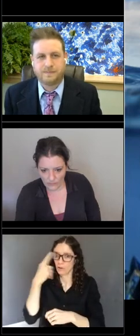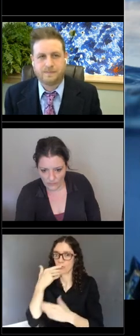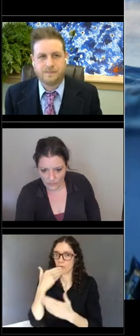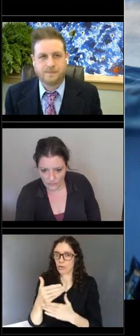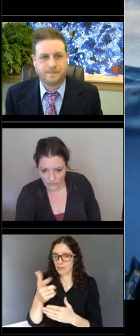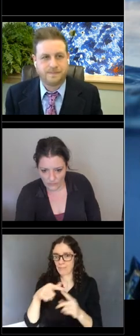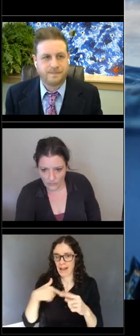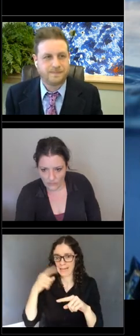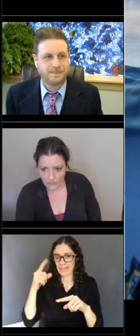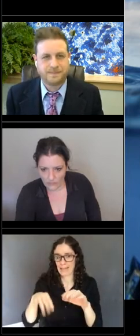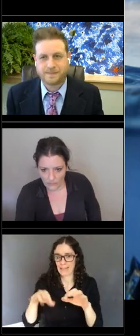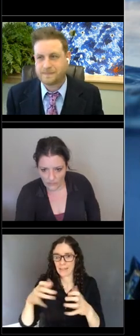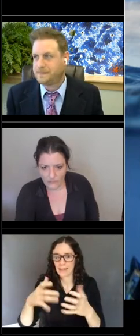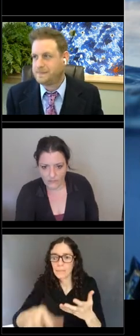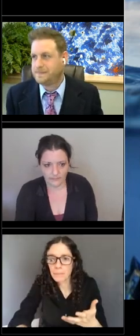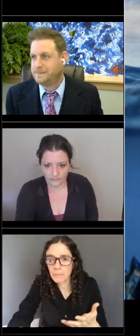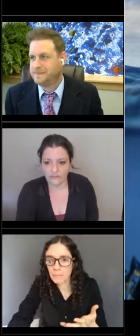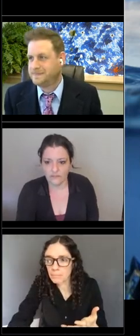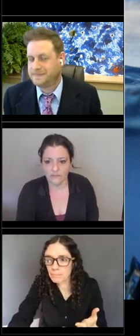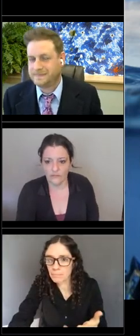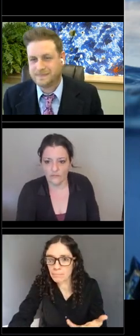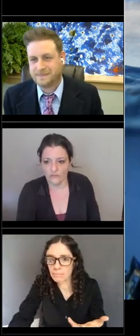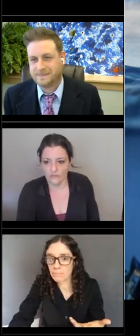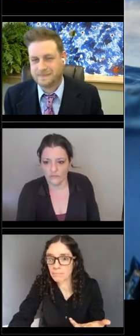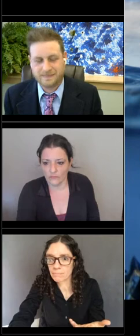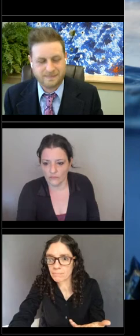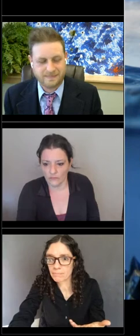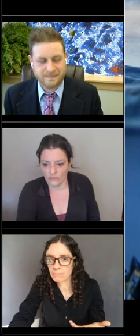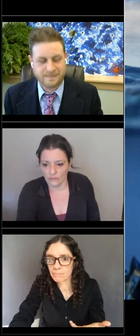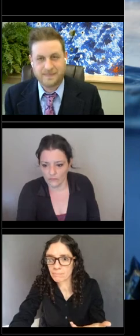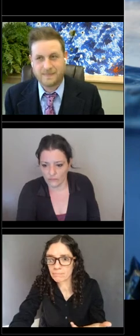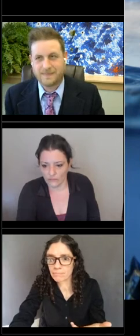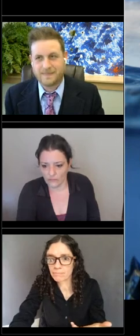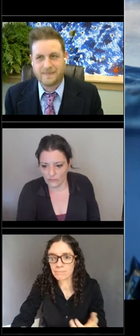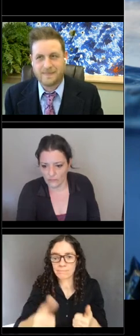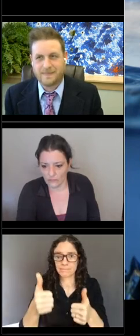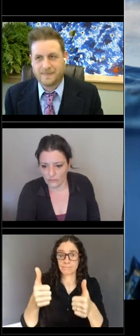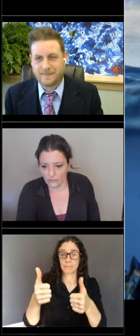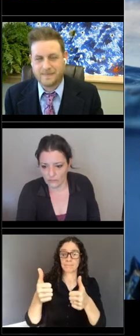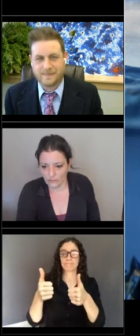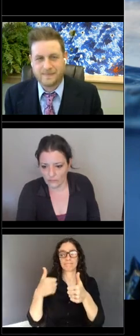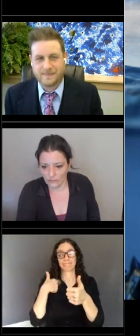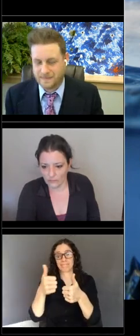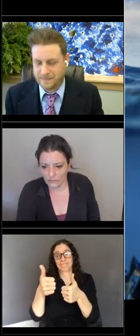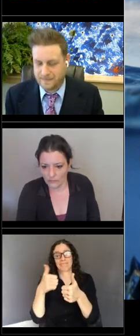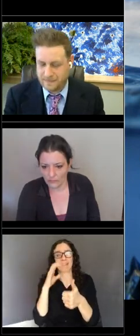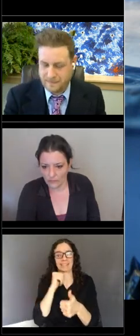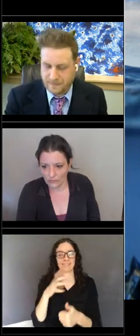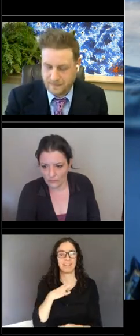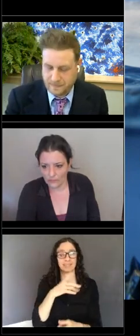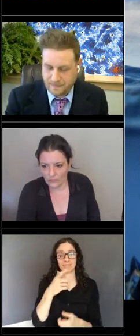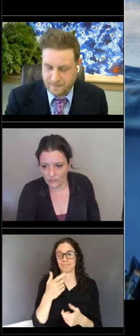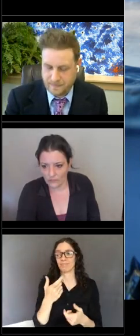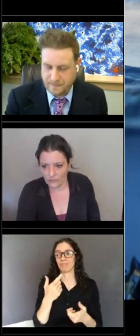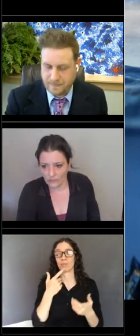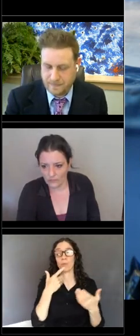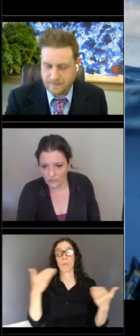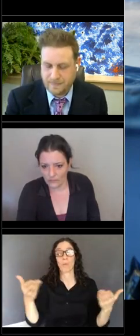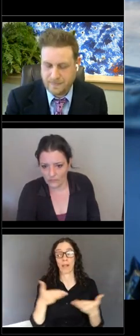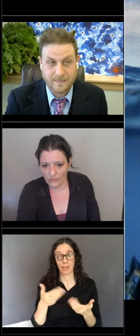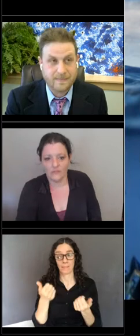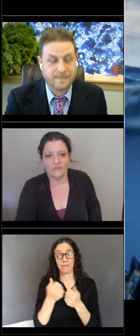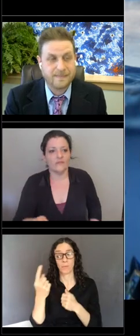Okay, we're at 1 p.m. Eastern. Lauren, do you want to go ahead and get started? Sure. Welcome, everyone. It's great